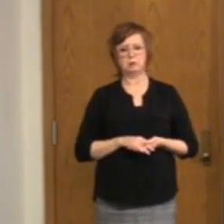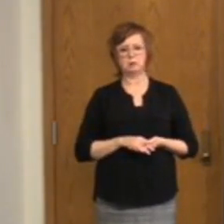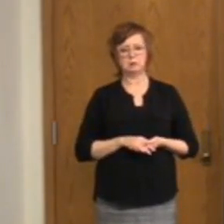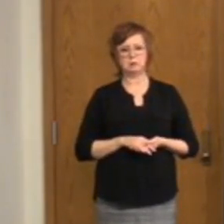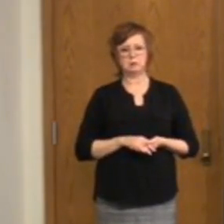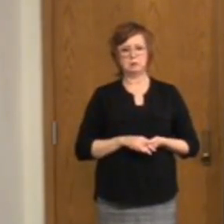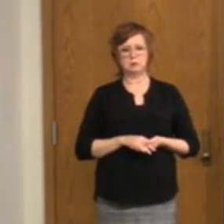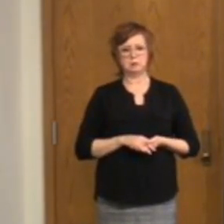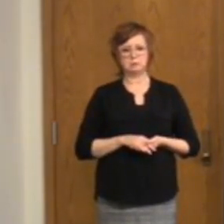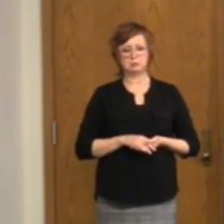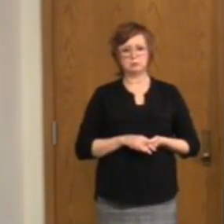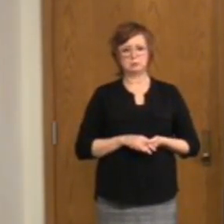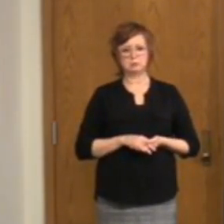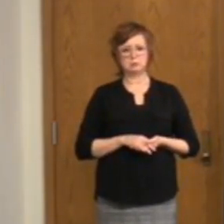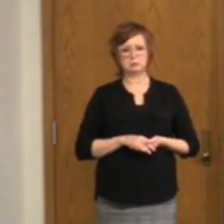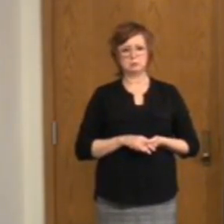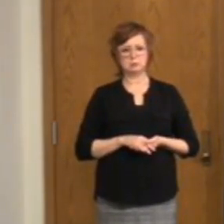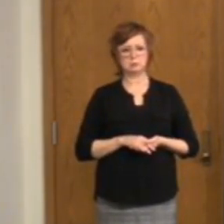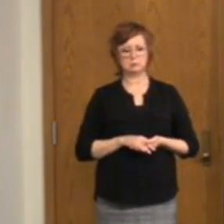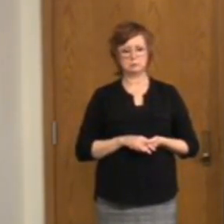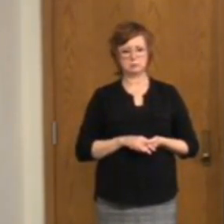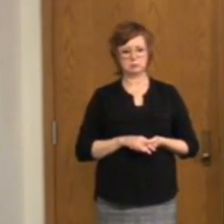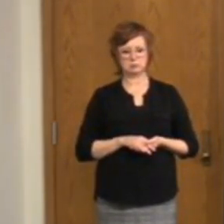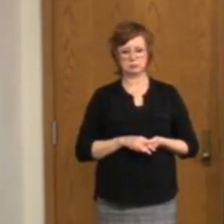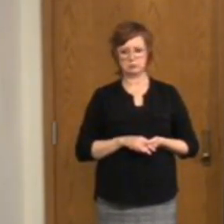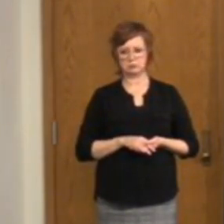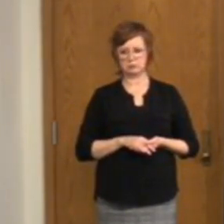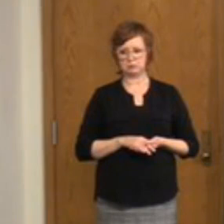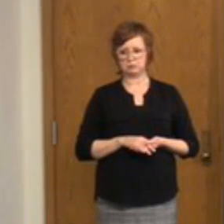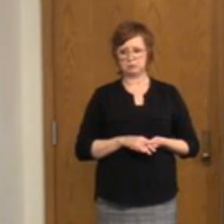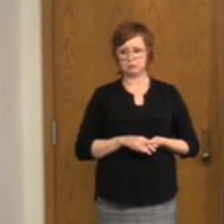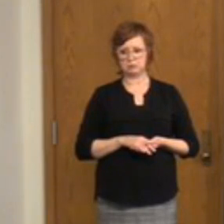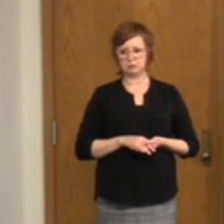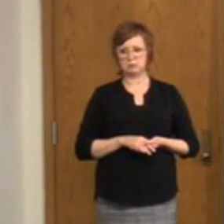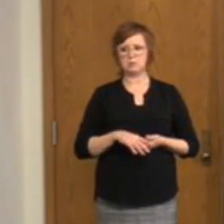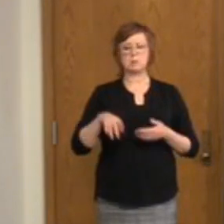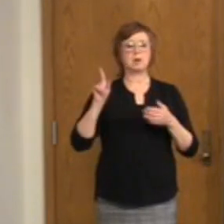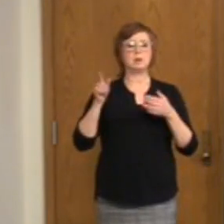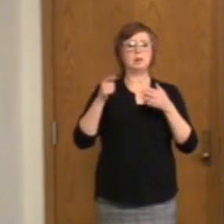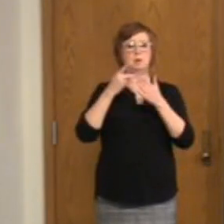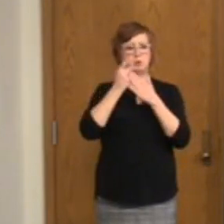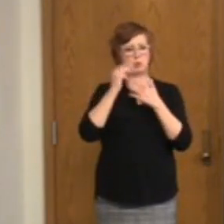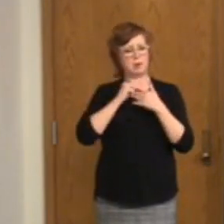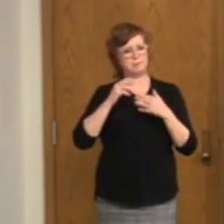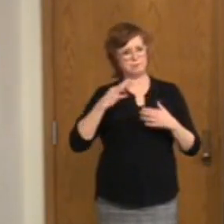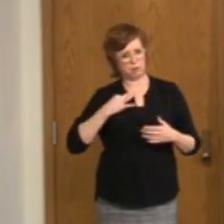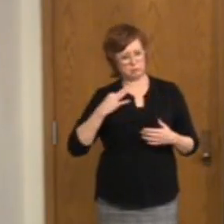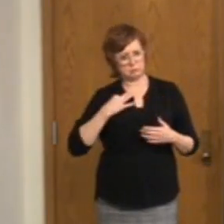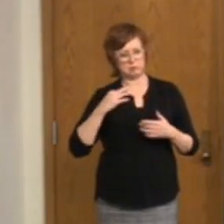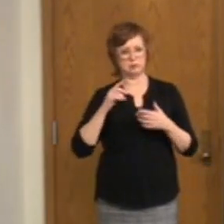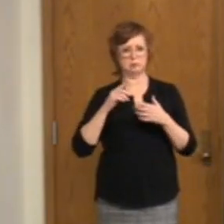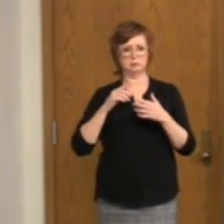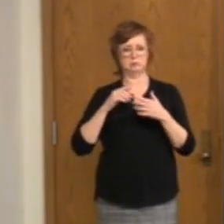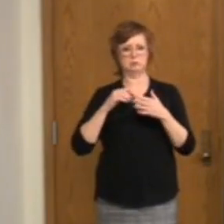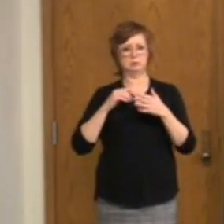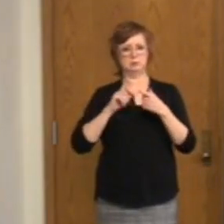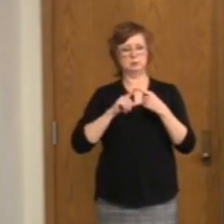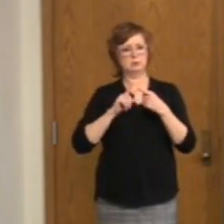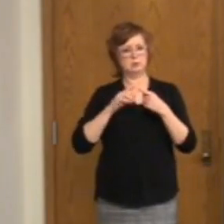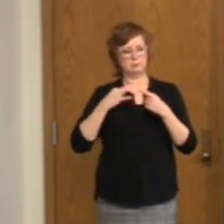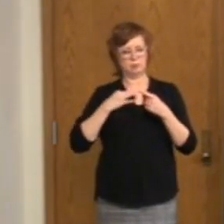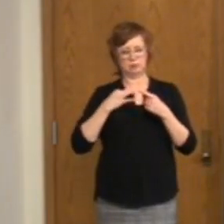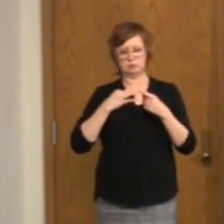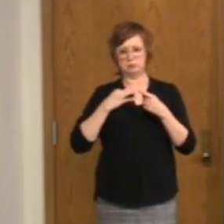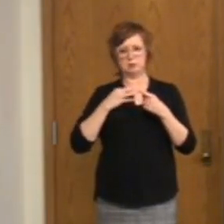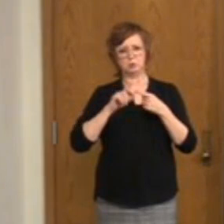immunization was not completed, what was the reason. And obviously it's a voluntary program, and everyone can choose, including long-term care residents, but so far